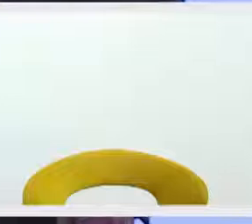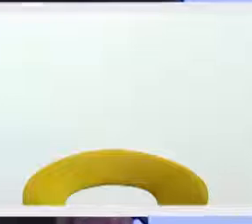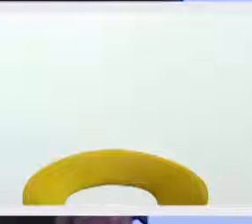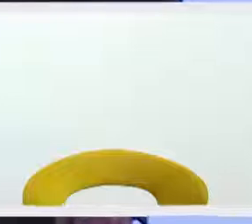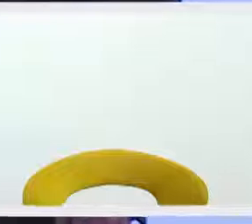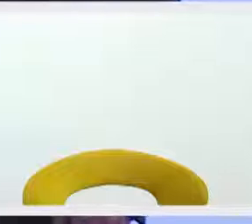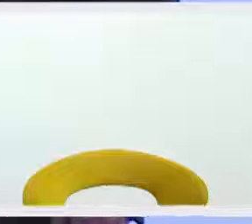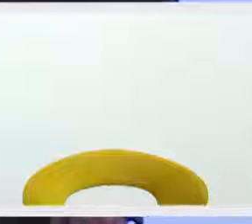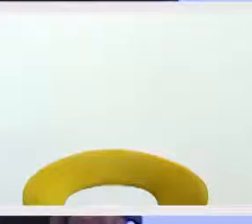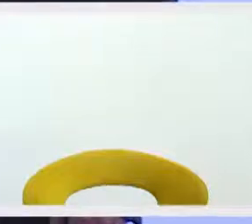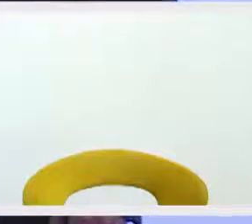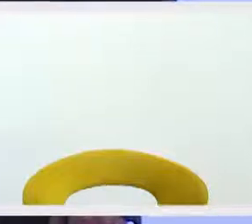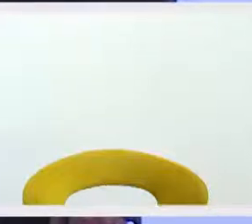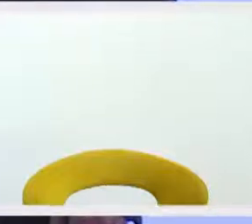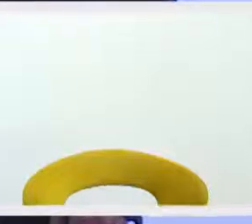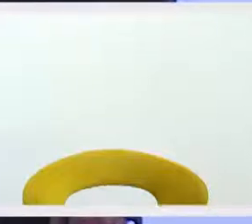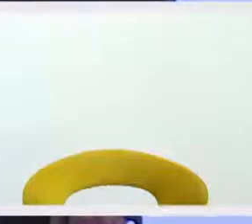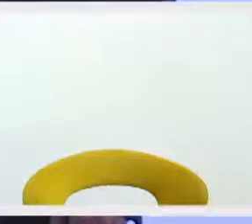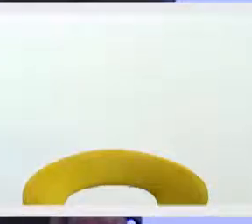that right now.